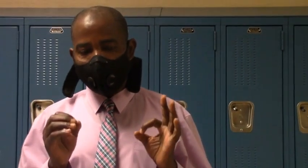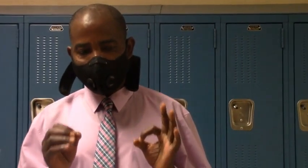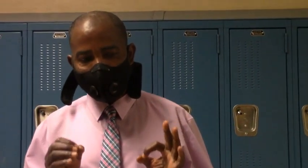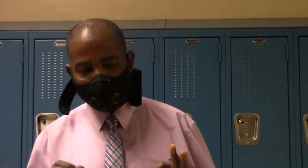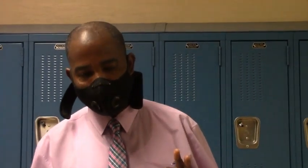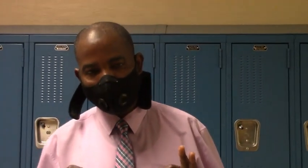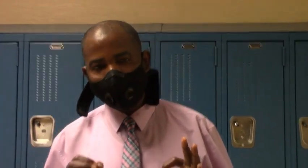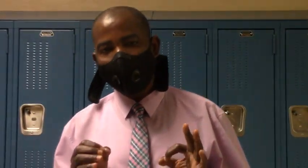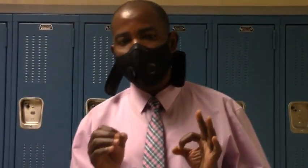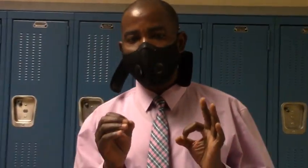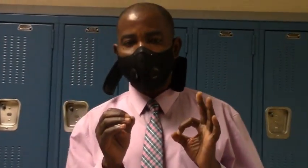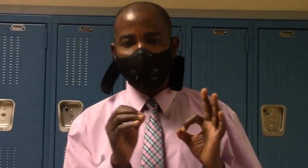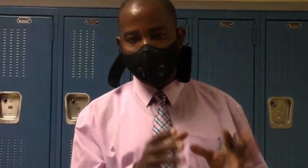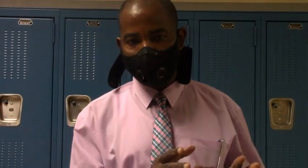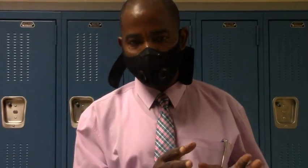in